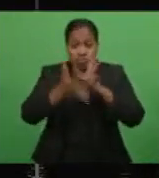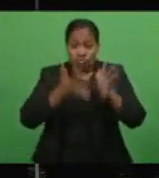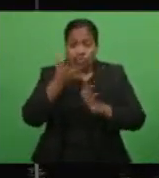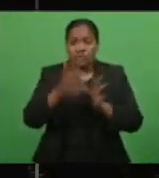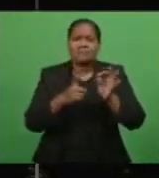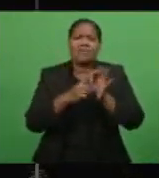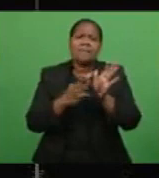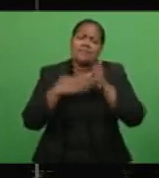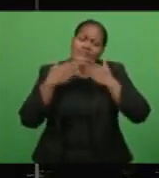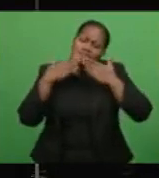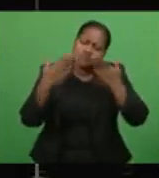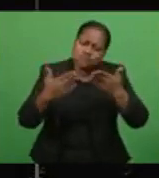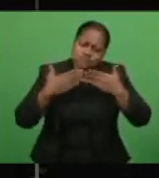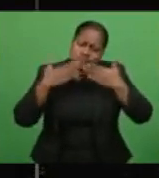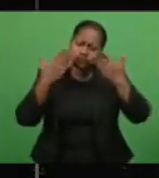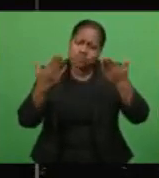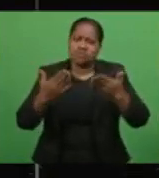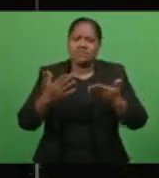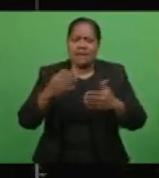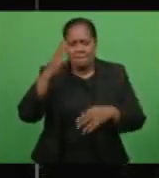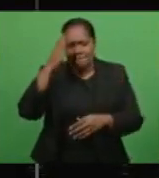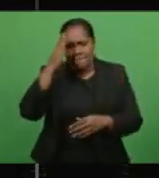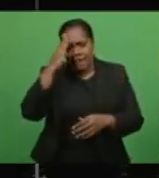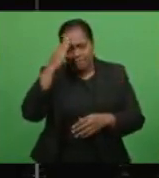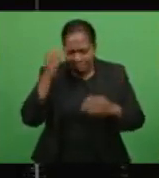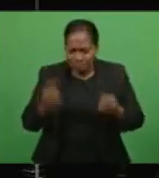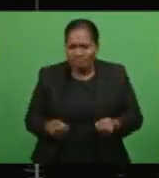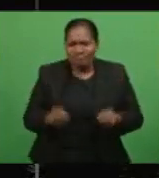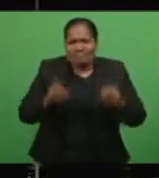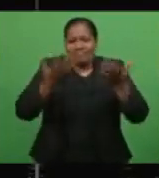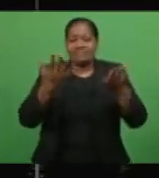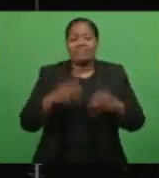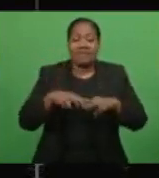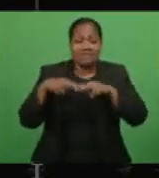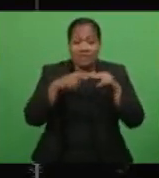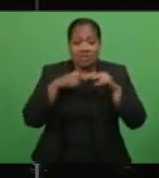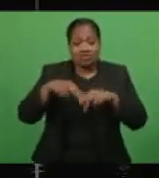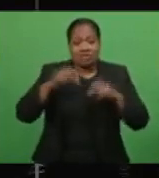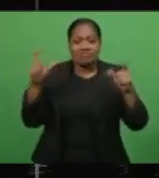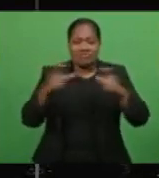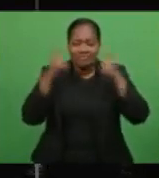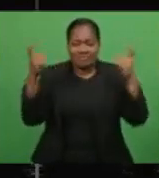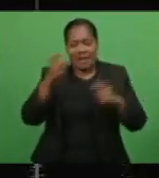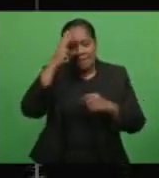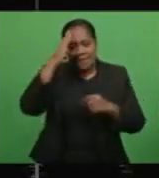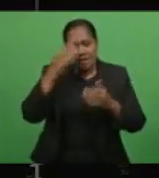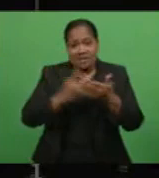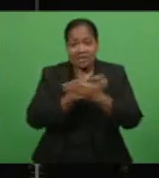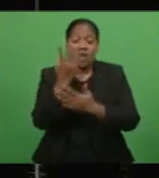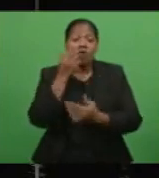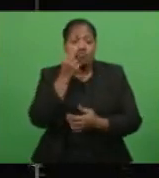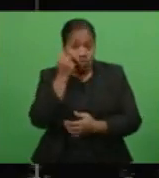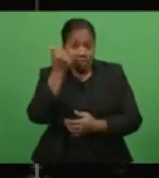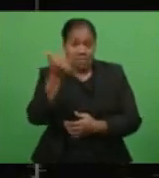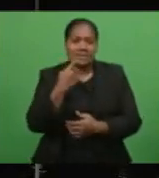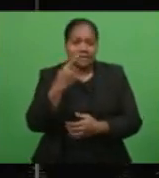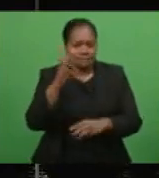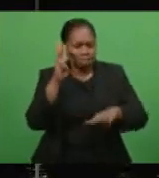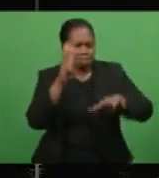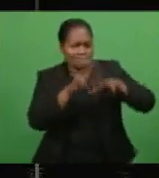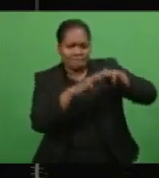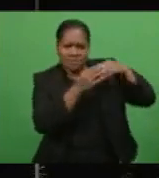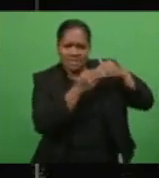acknowledges sacrifices of mothers. Fijians celebrate Mother's Day. And RABUKA says SODELPA leader needs